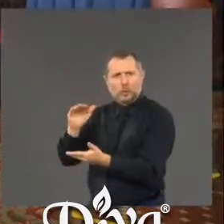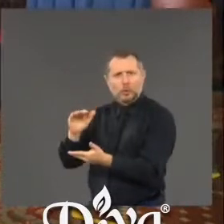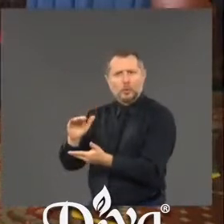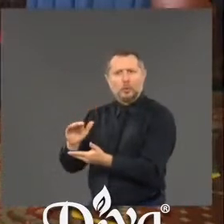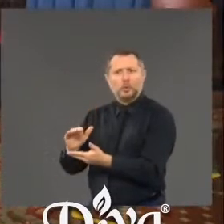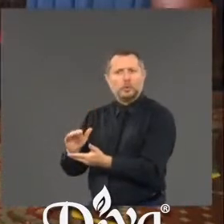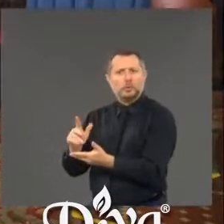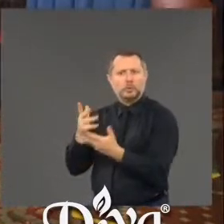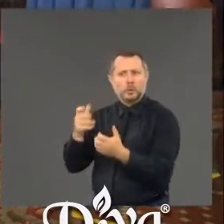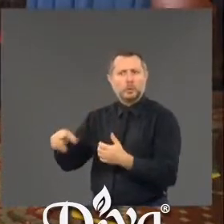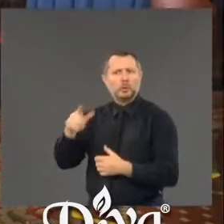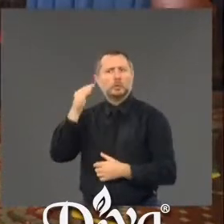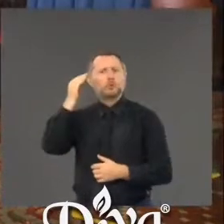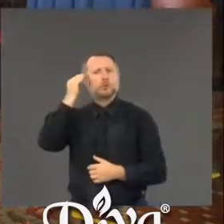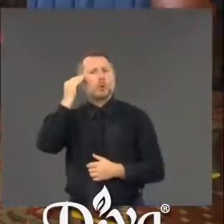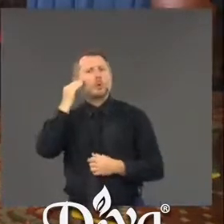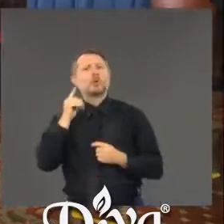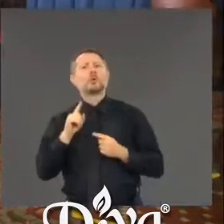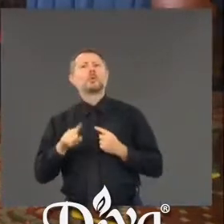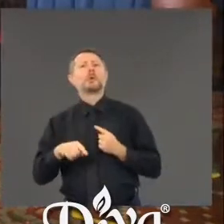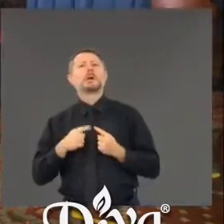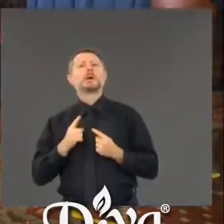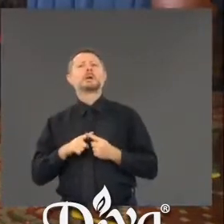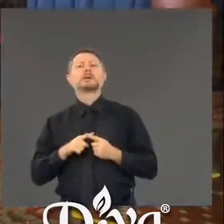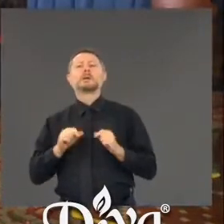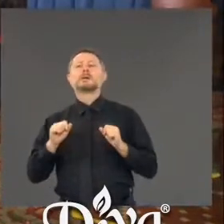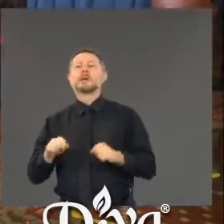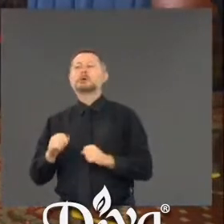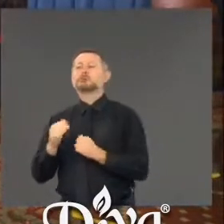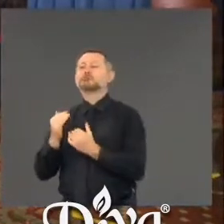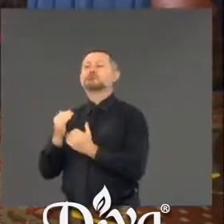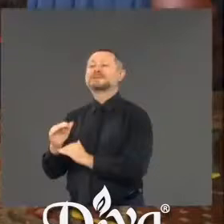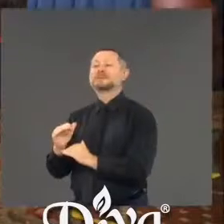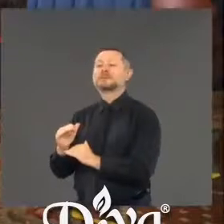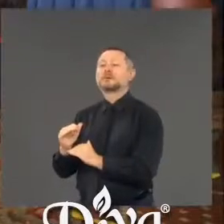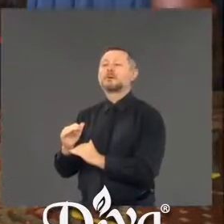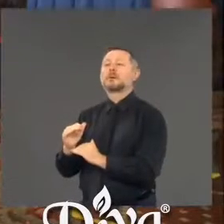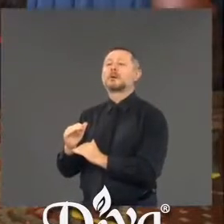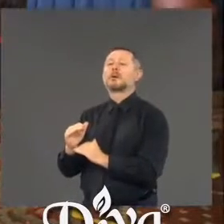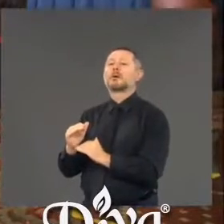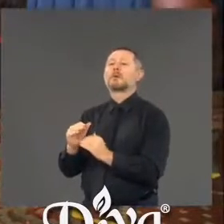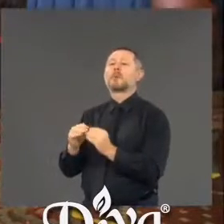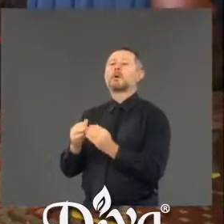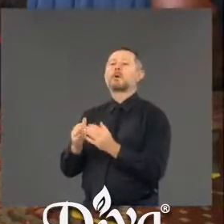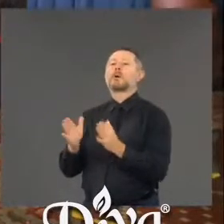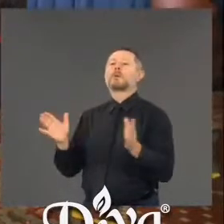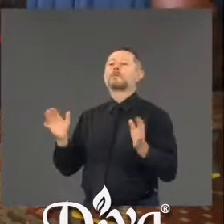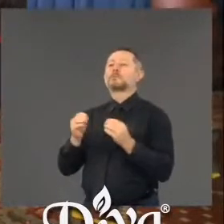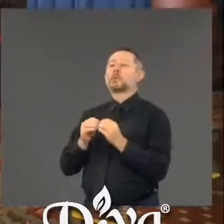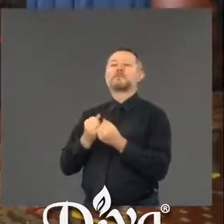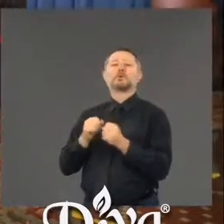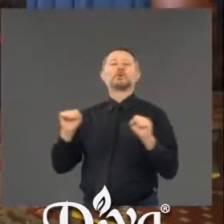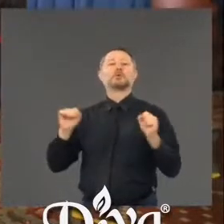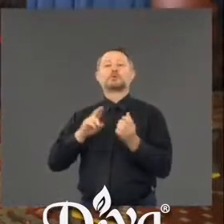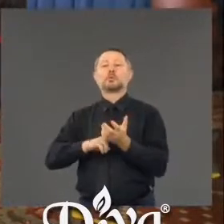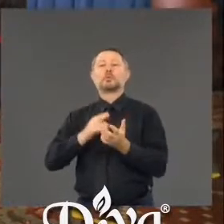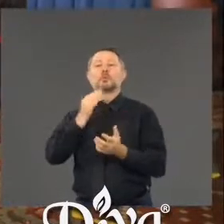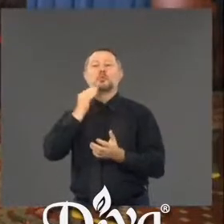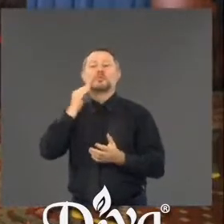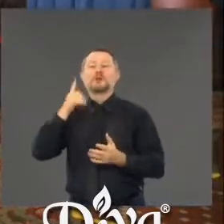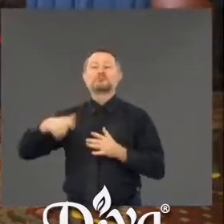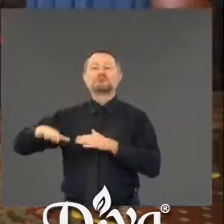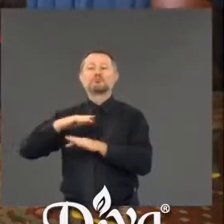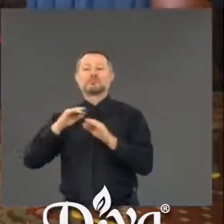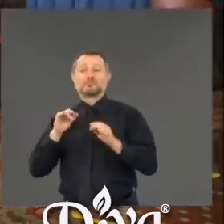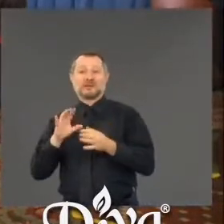homes. And that's my question to you today. They're wanting to know a timeline because this is very